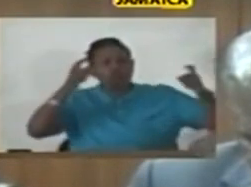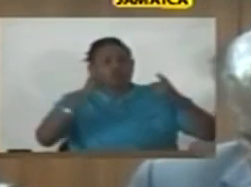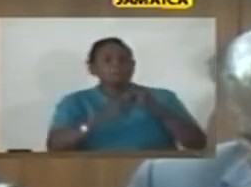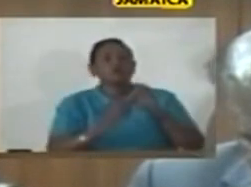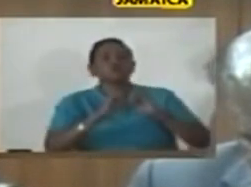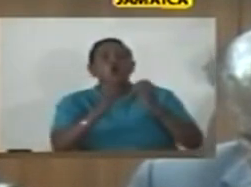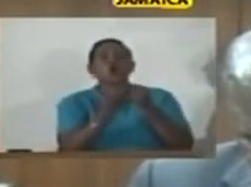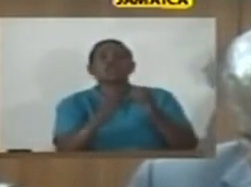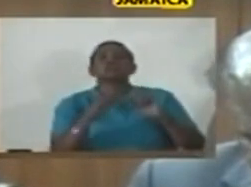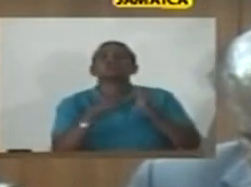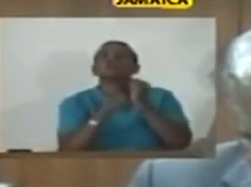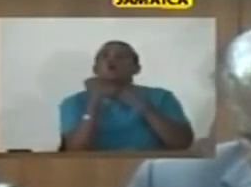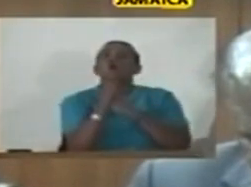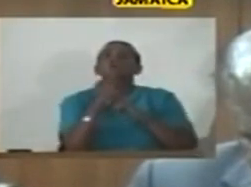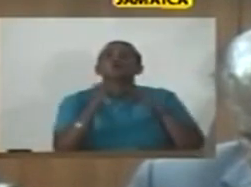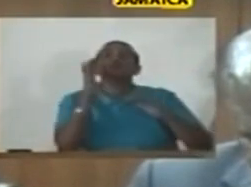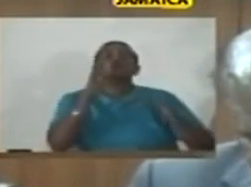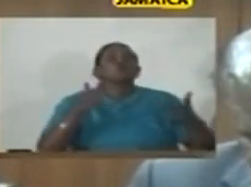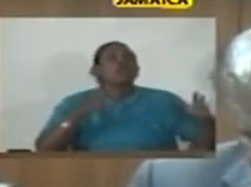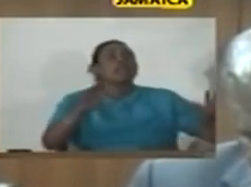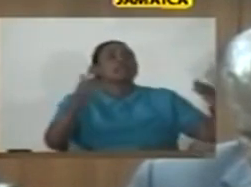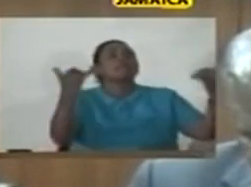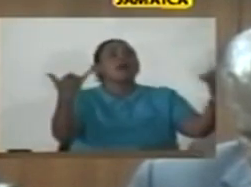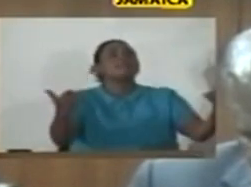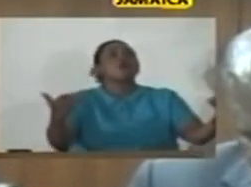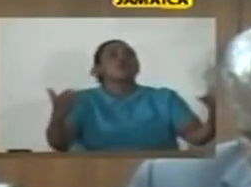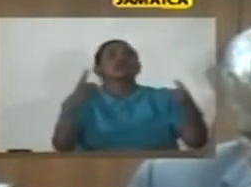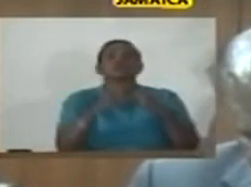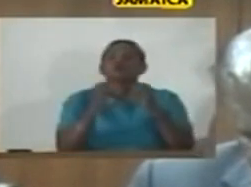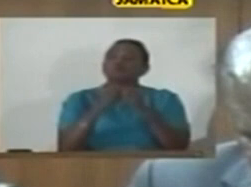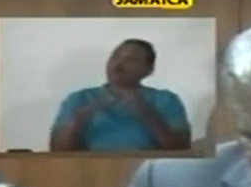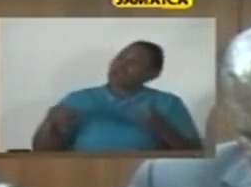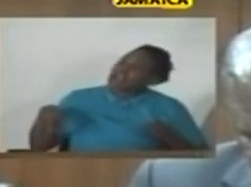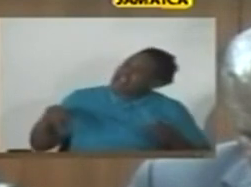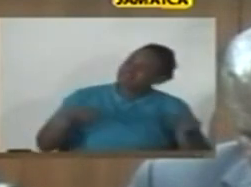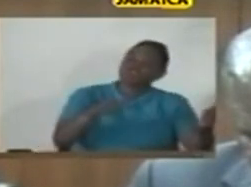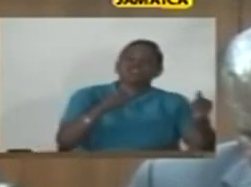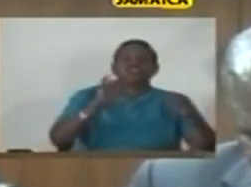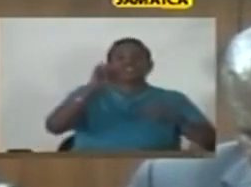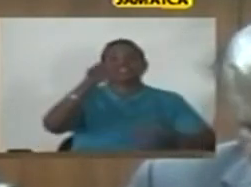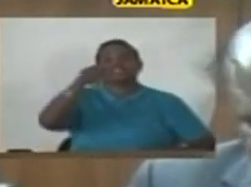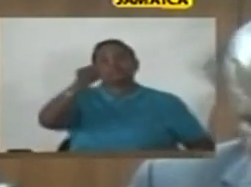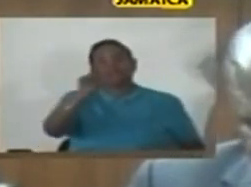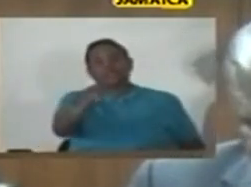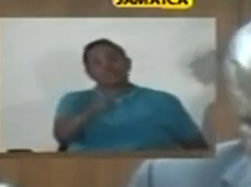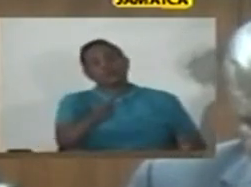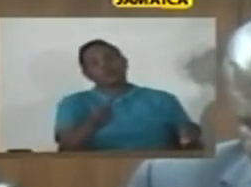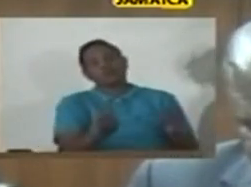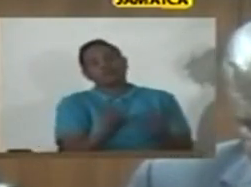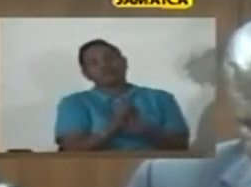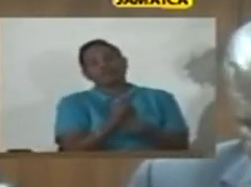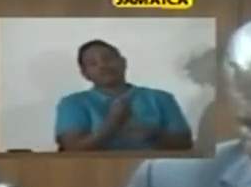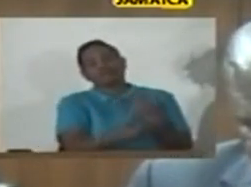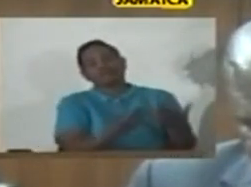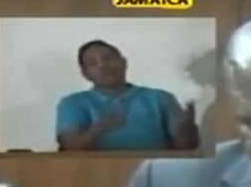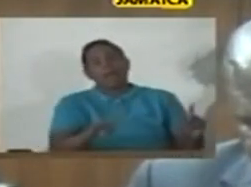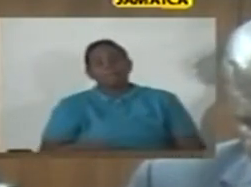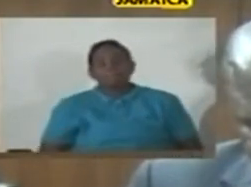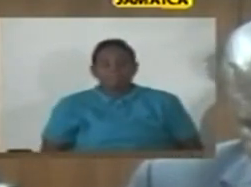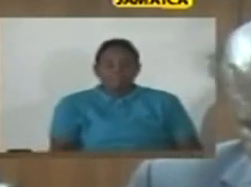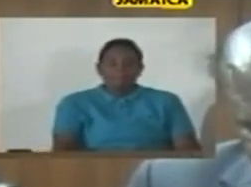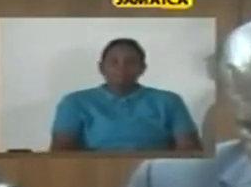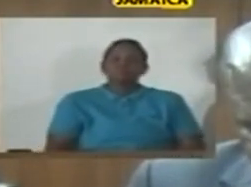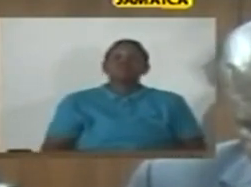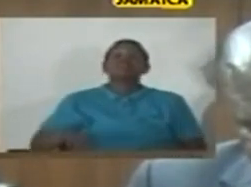organizational structure which will enable a modernized and more efficient Jamaica Council for Persons with Disabilities. Mr. Speaker,